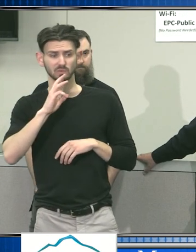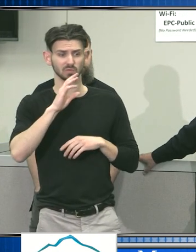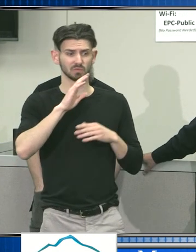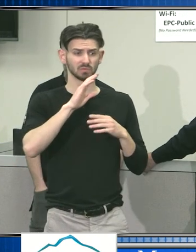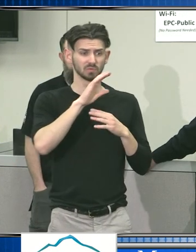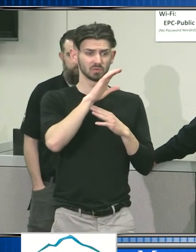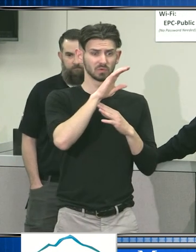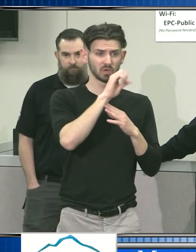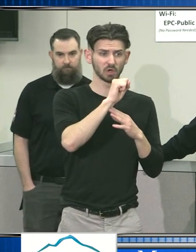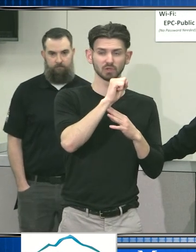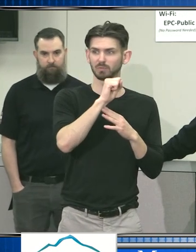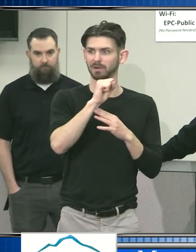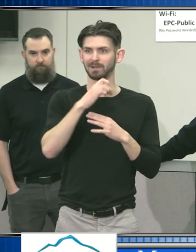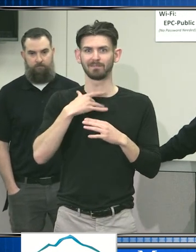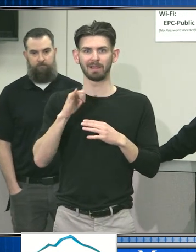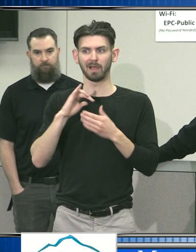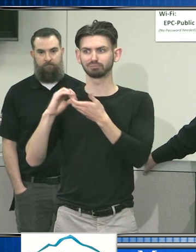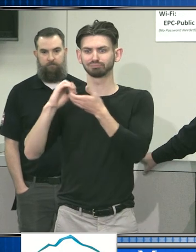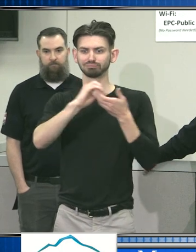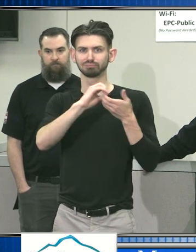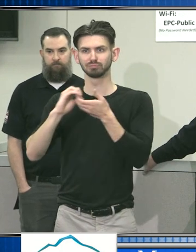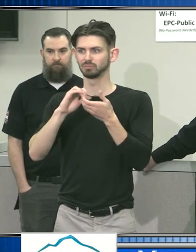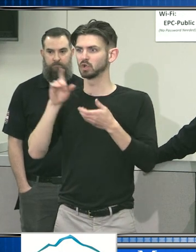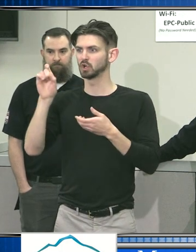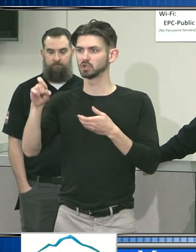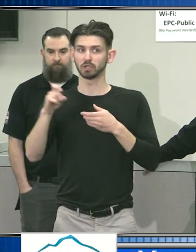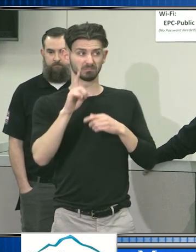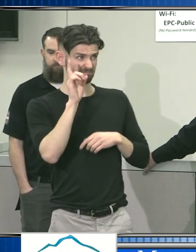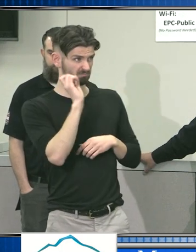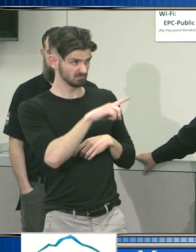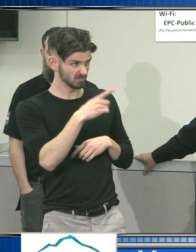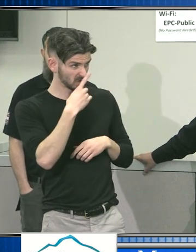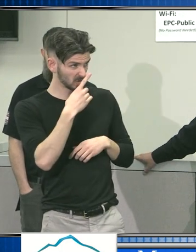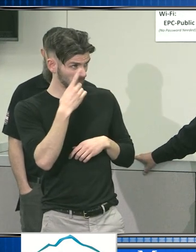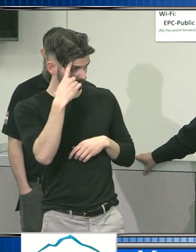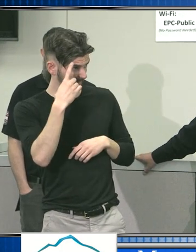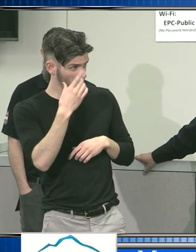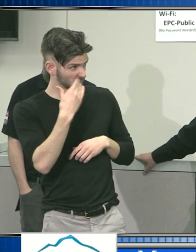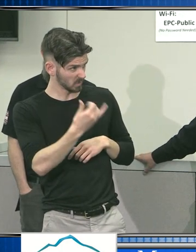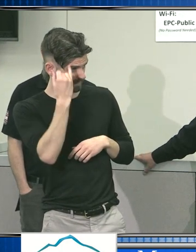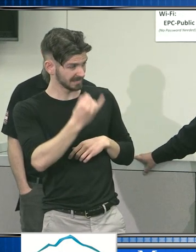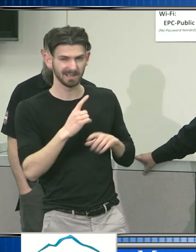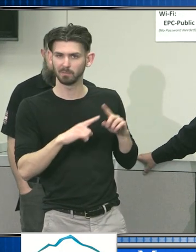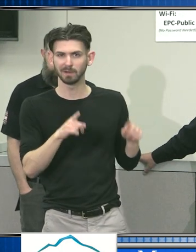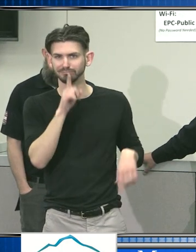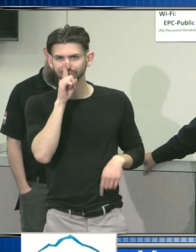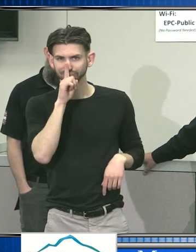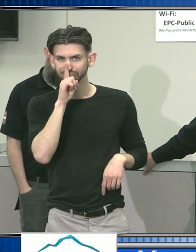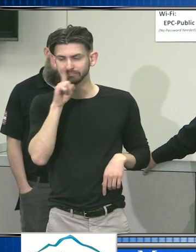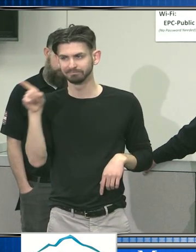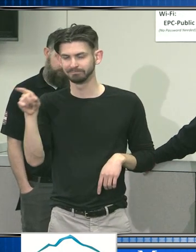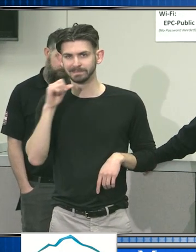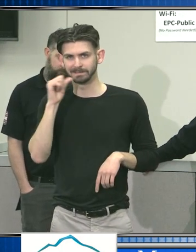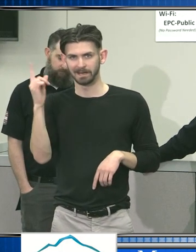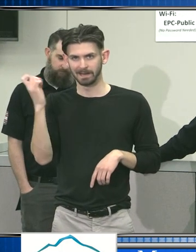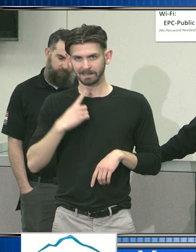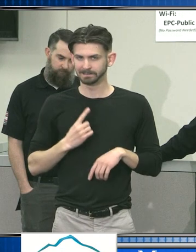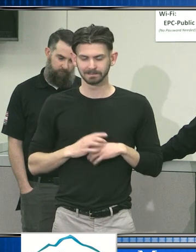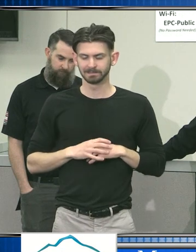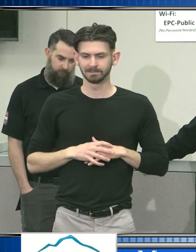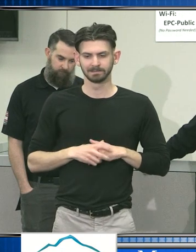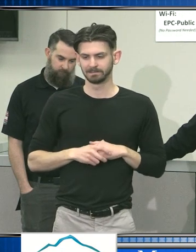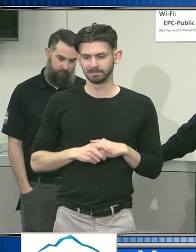talked to us before they did it. But they have, in fact, done that. And but in terms